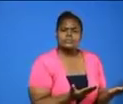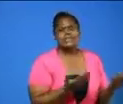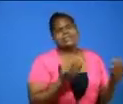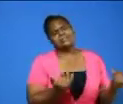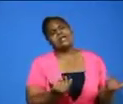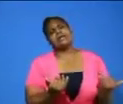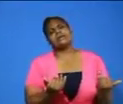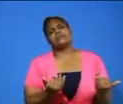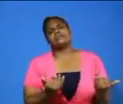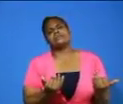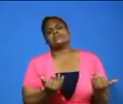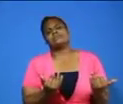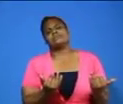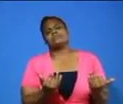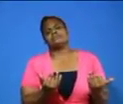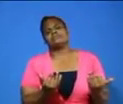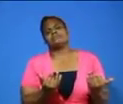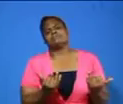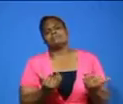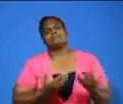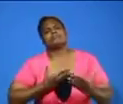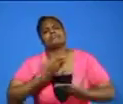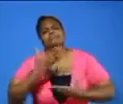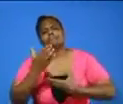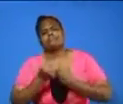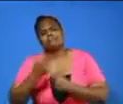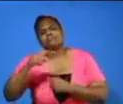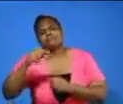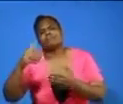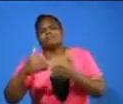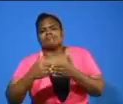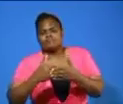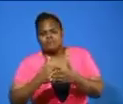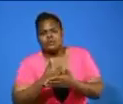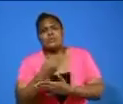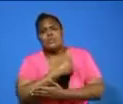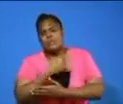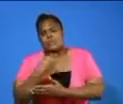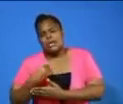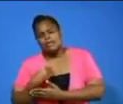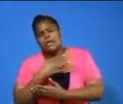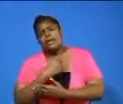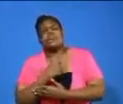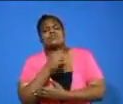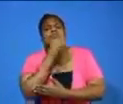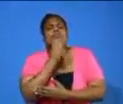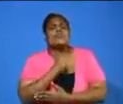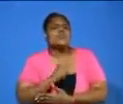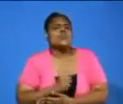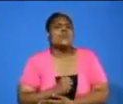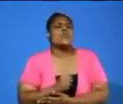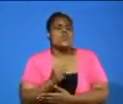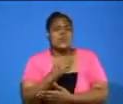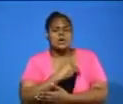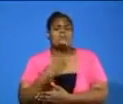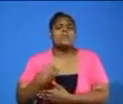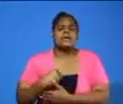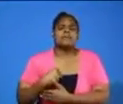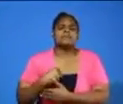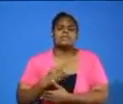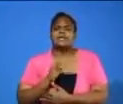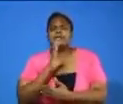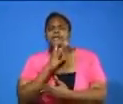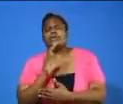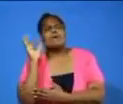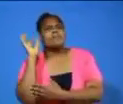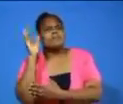believer. I'm talking to an old believer. I'm talking to a pastor.